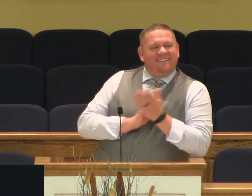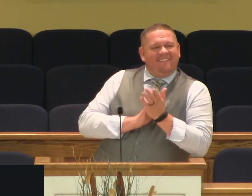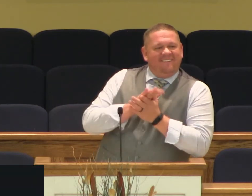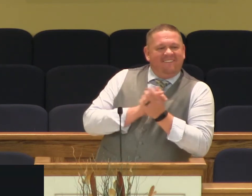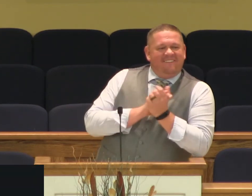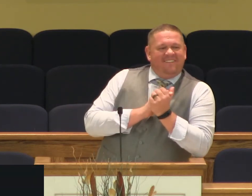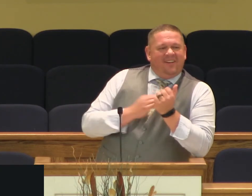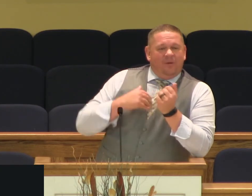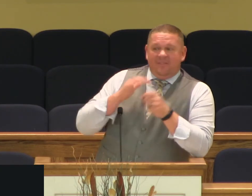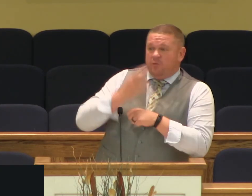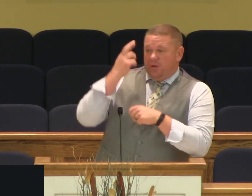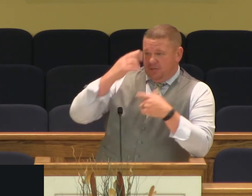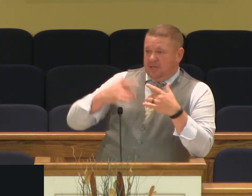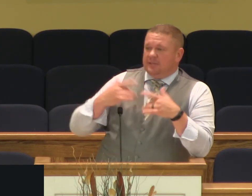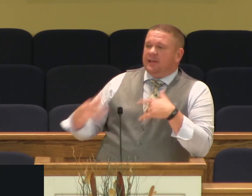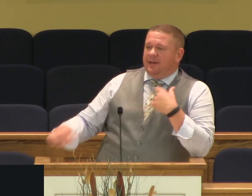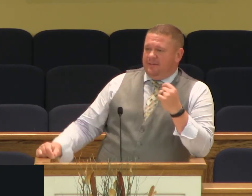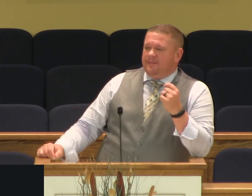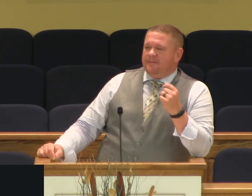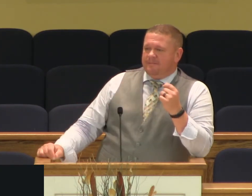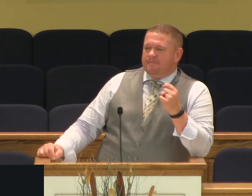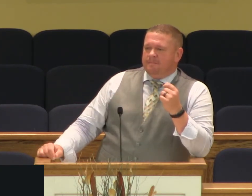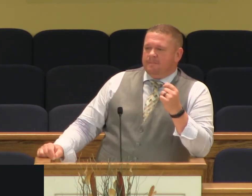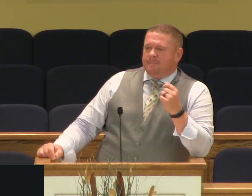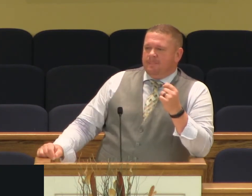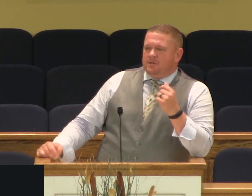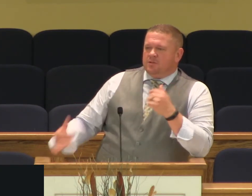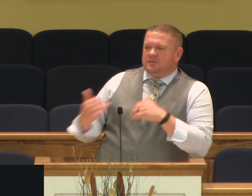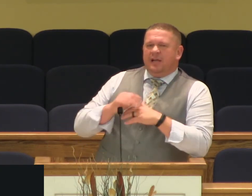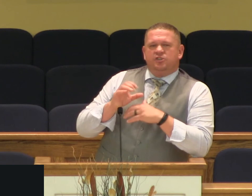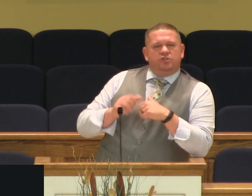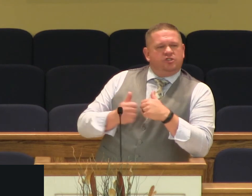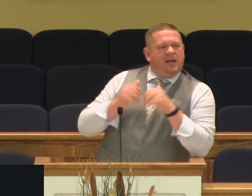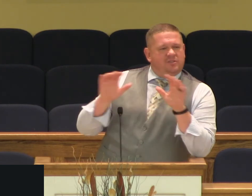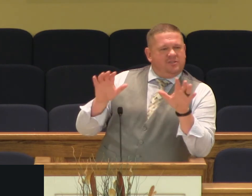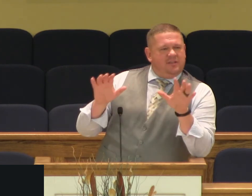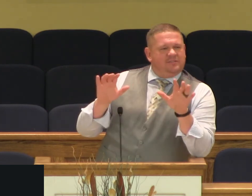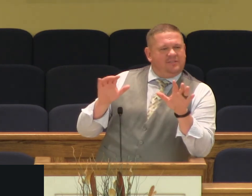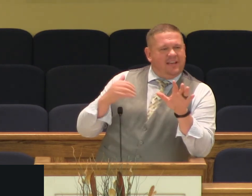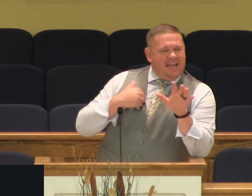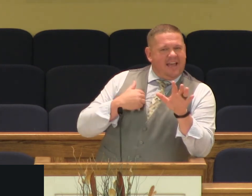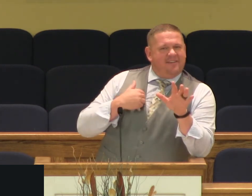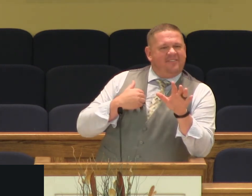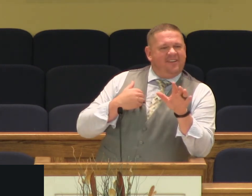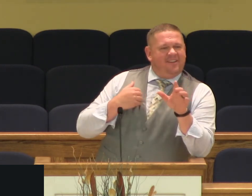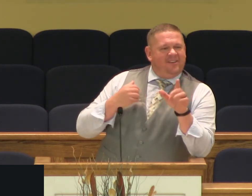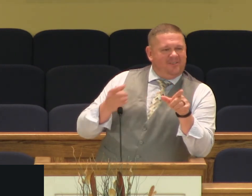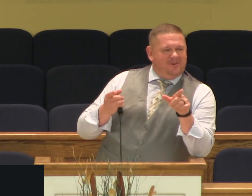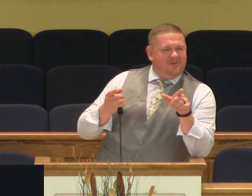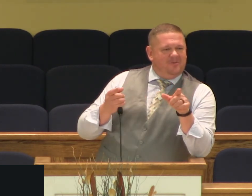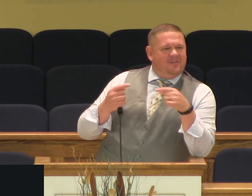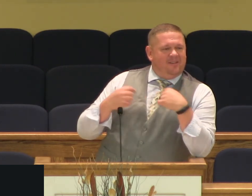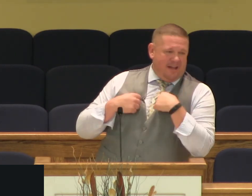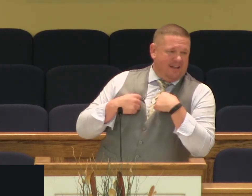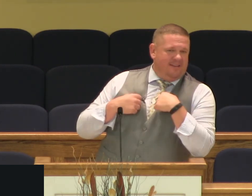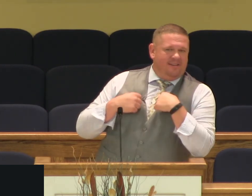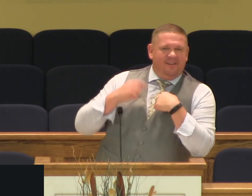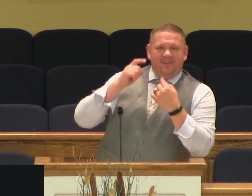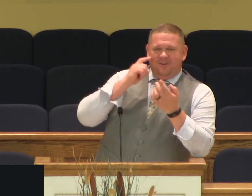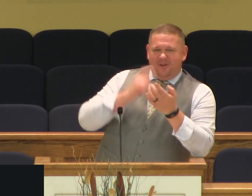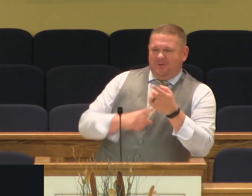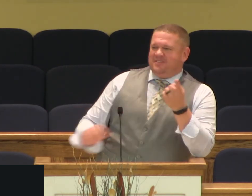excited, we have every reason to get excited. So tonight, church, the challenge is this. Have you,